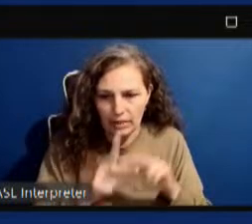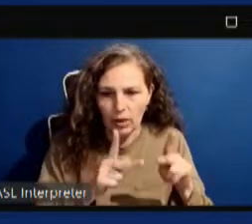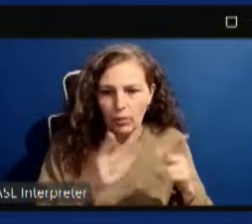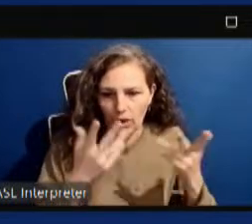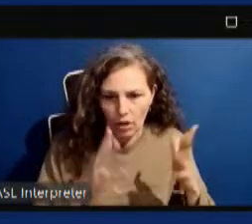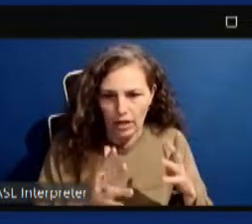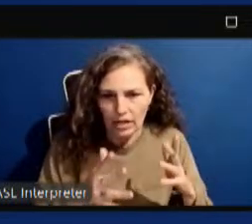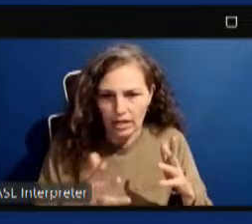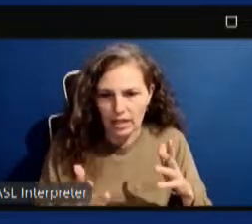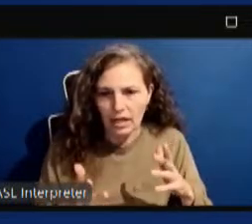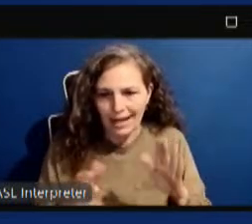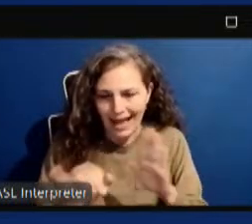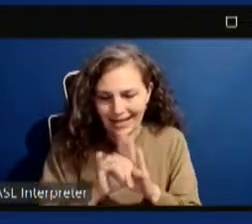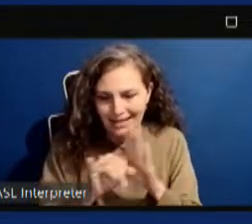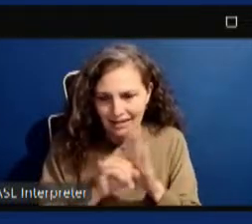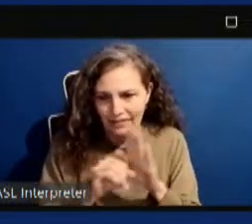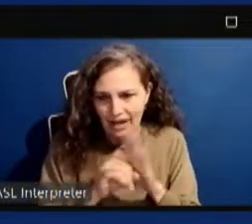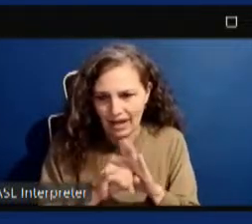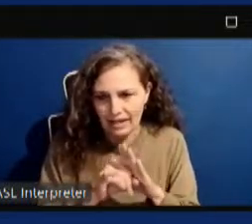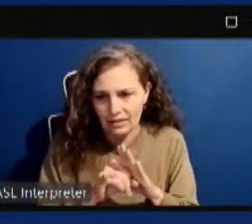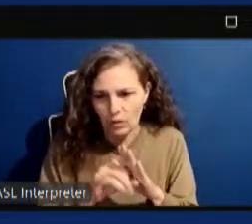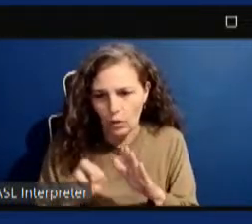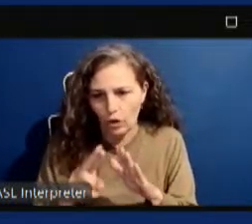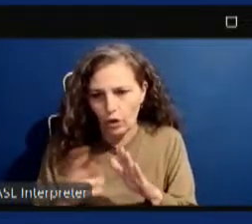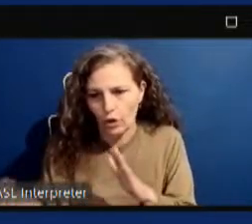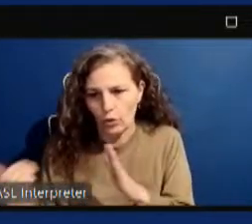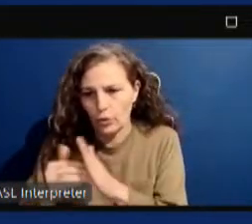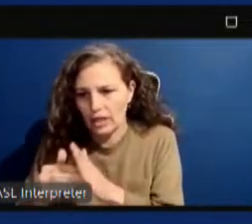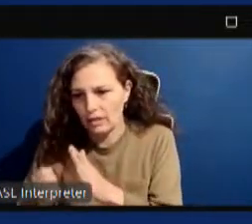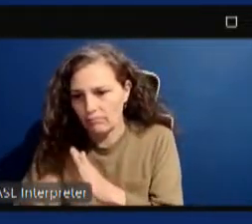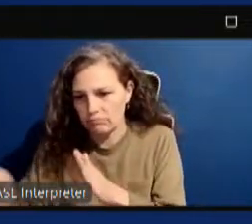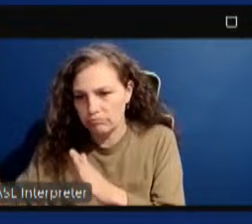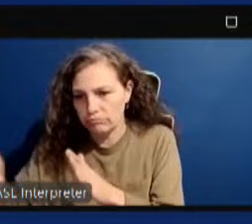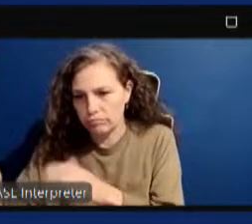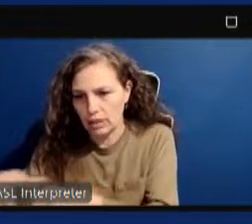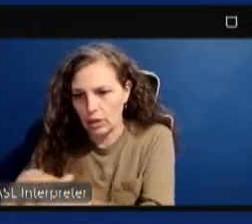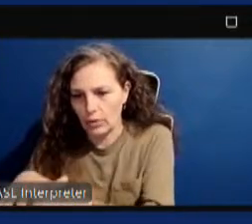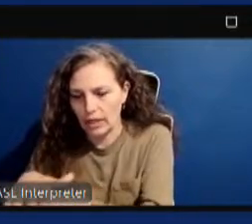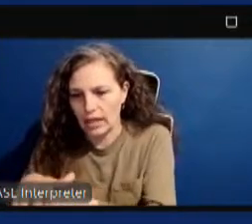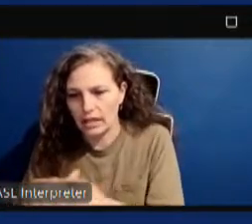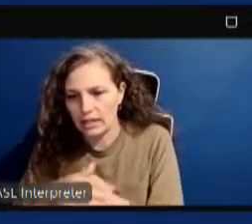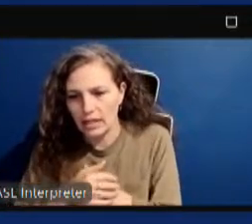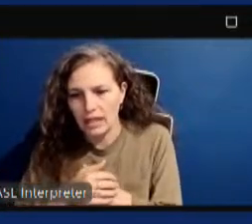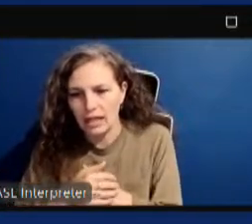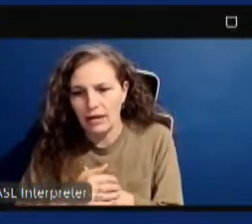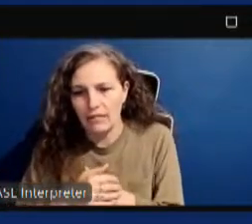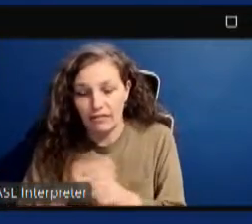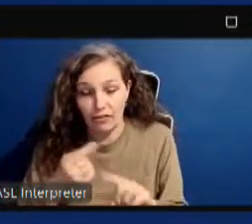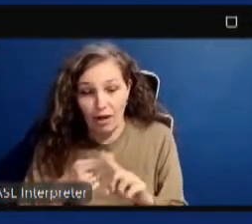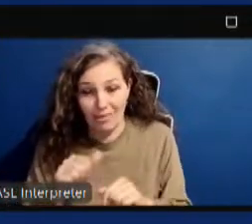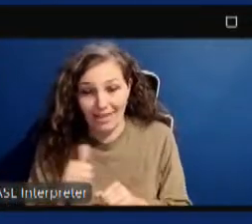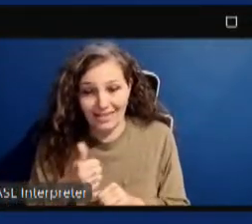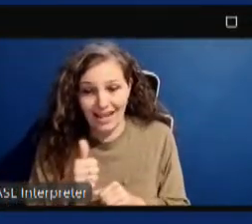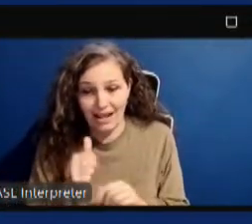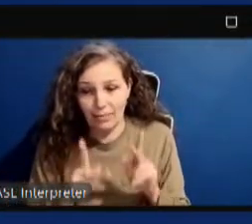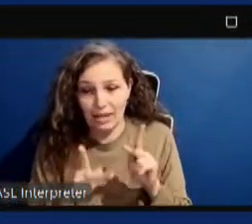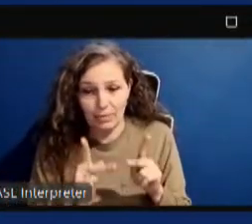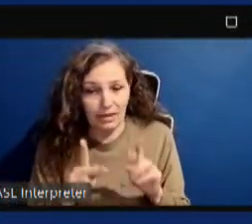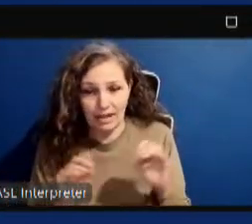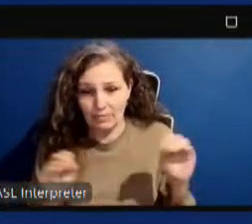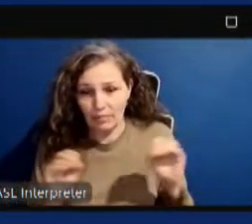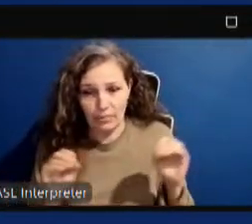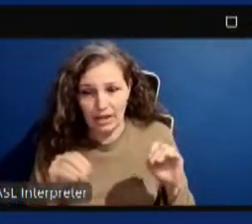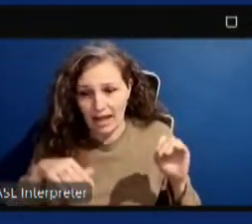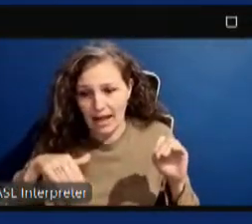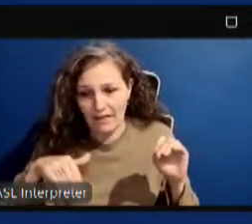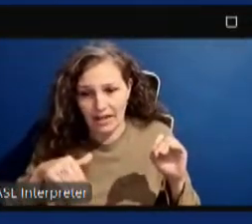And of the 10 that are still active, there still are some remains that have not